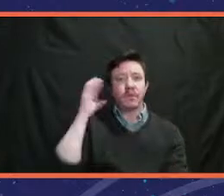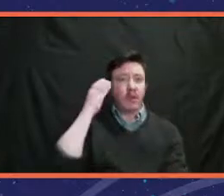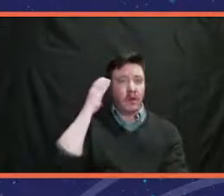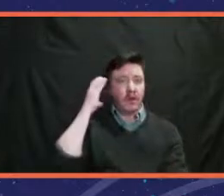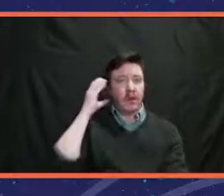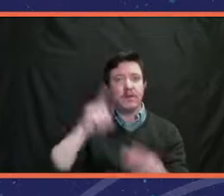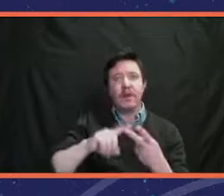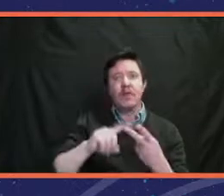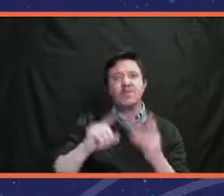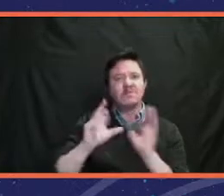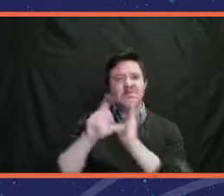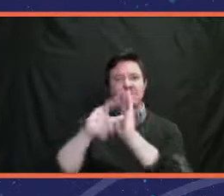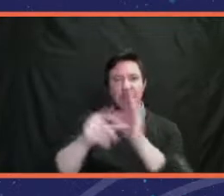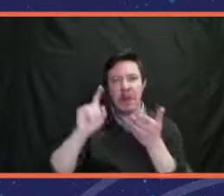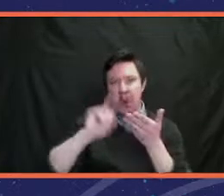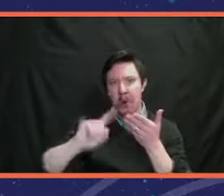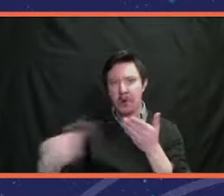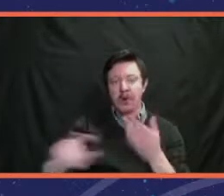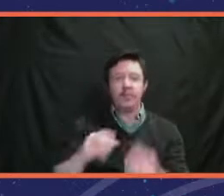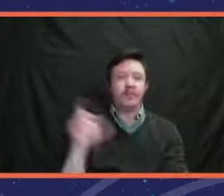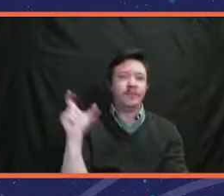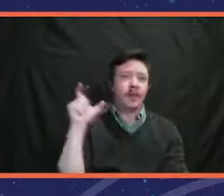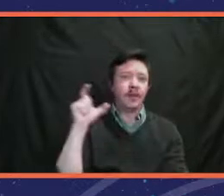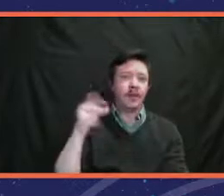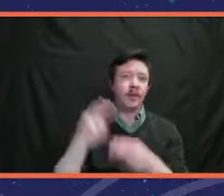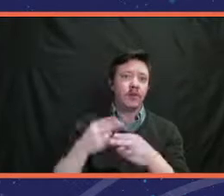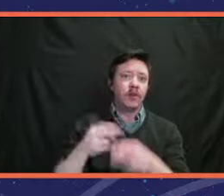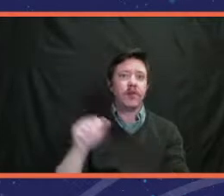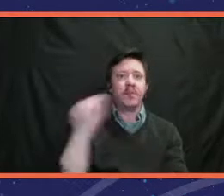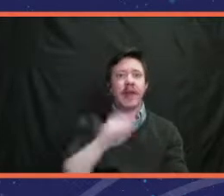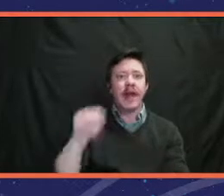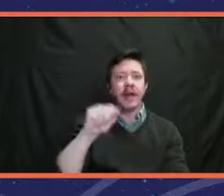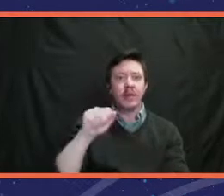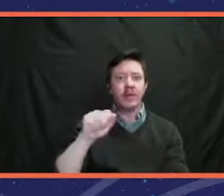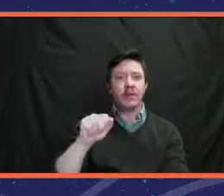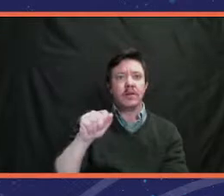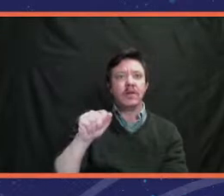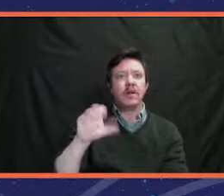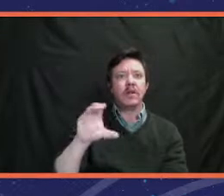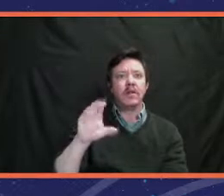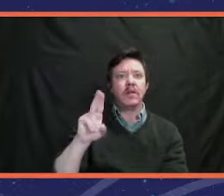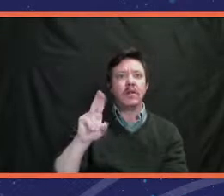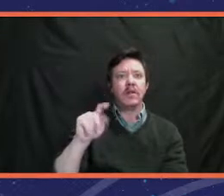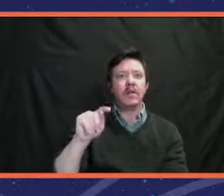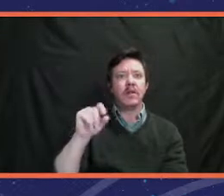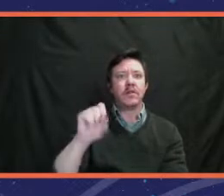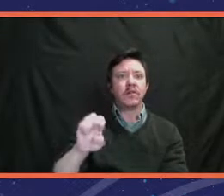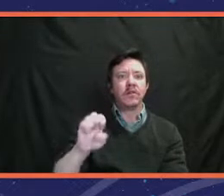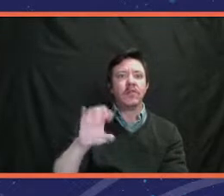but the Instagram name is at culture shifters without the vowels in it. So it's